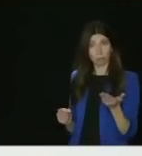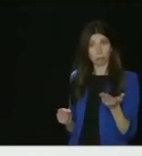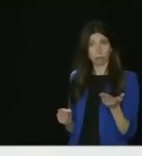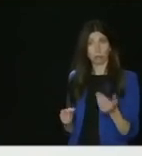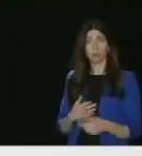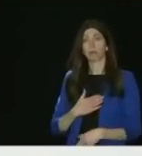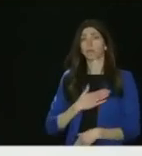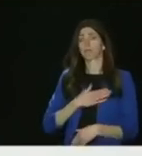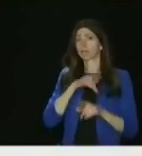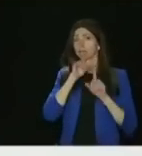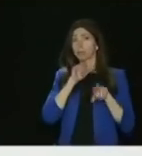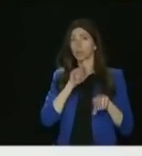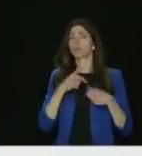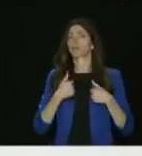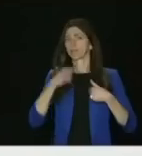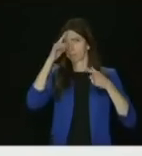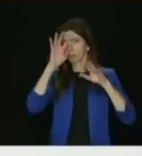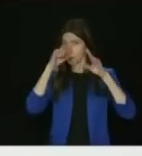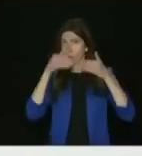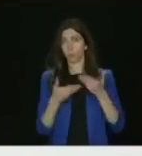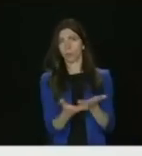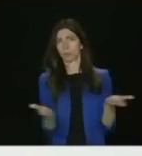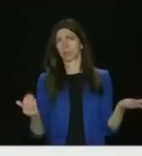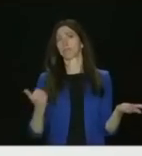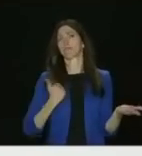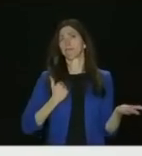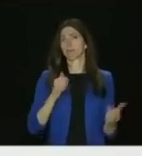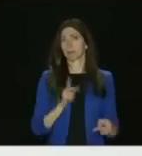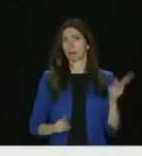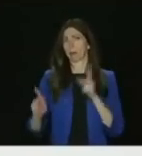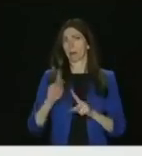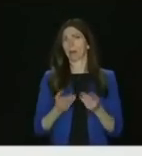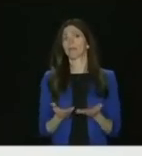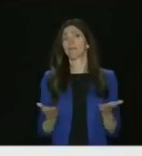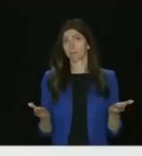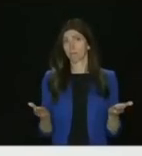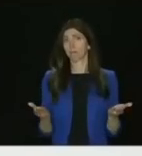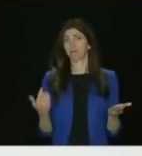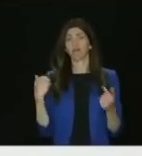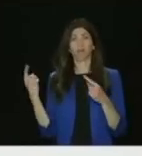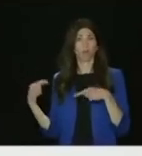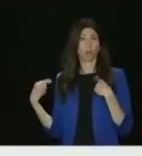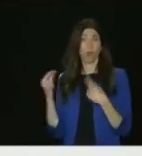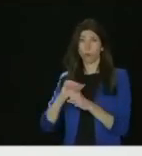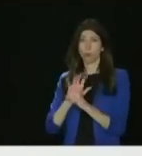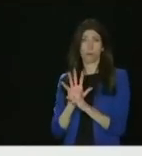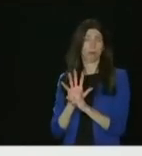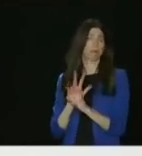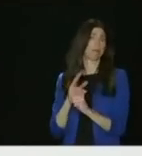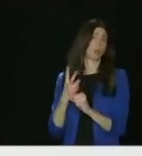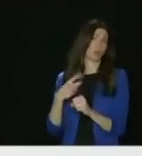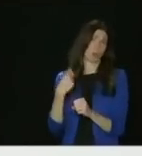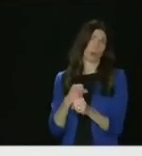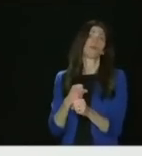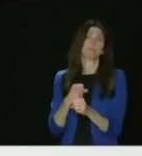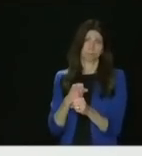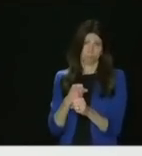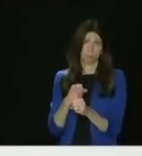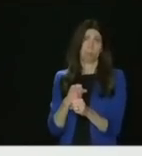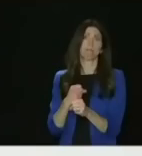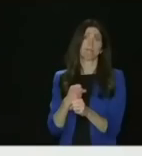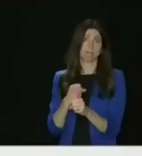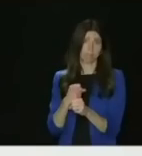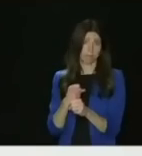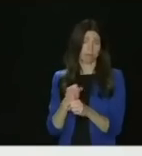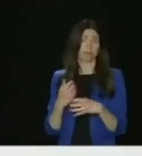My focus is on Canadians who've had a long 2 years, who've been through a